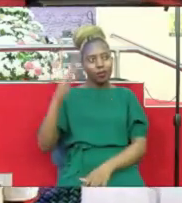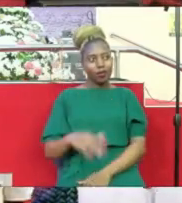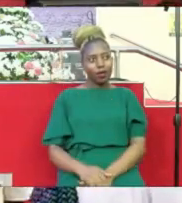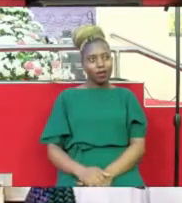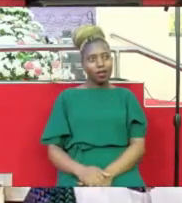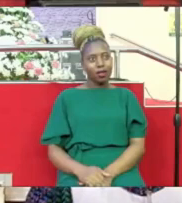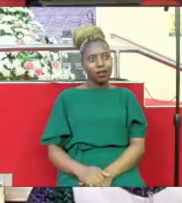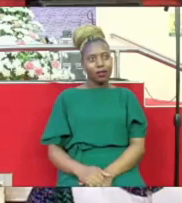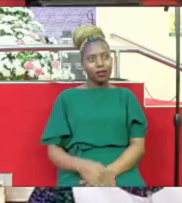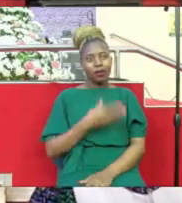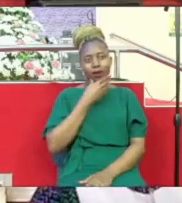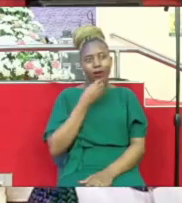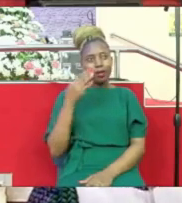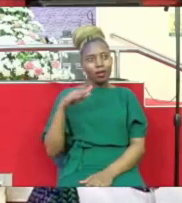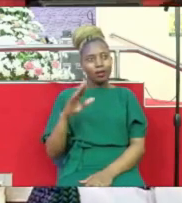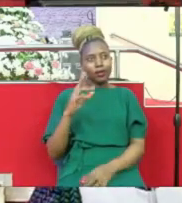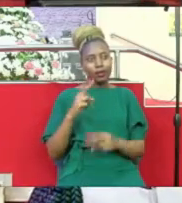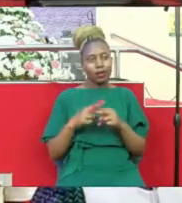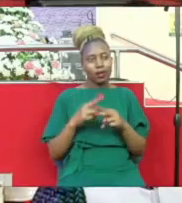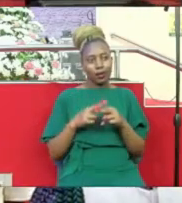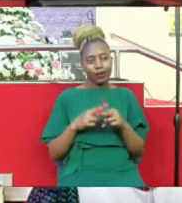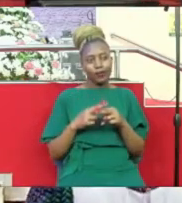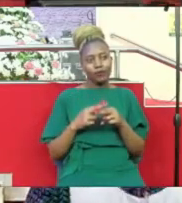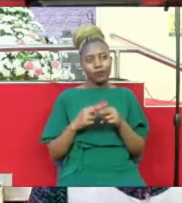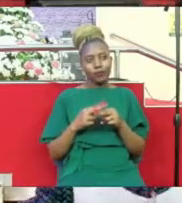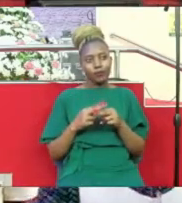His name was going to be Mateo.